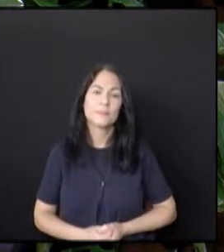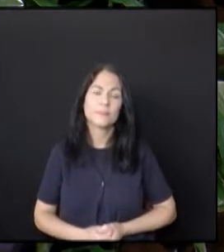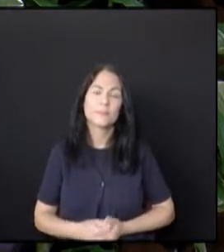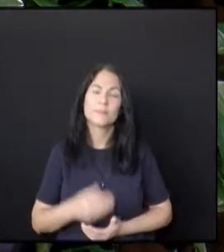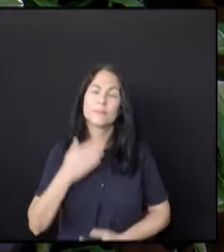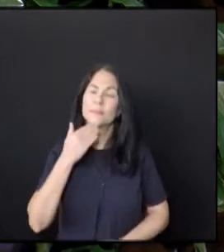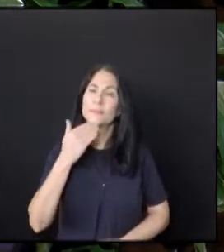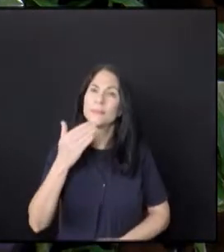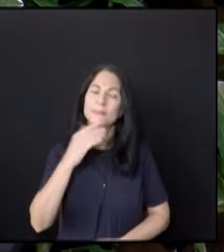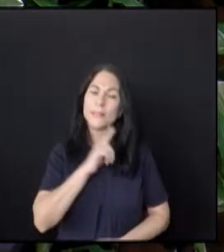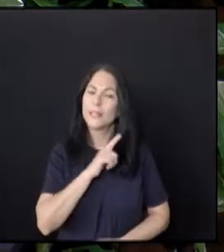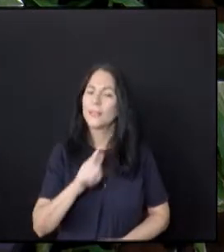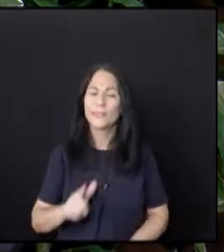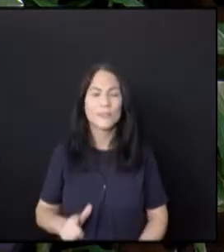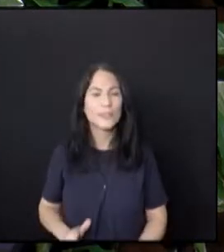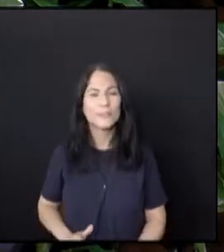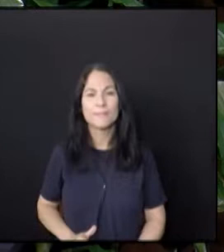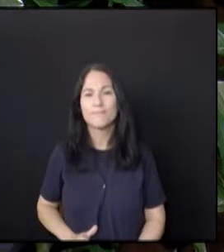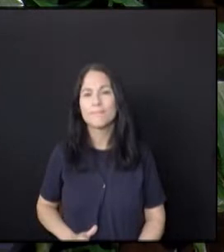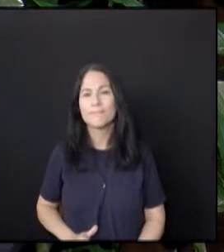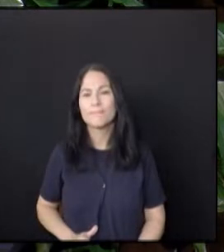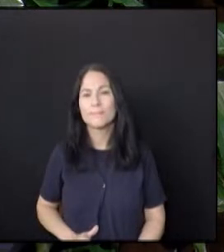Thank you, Lord.